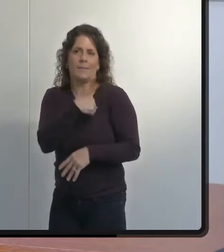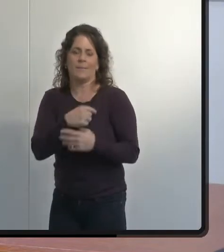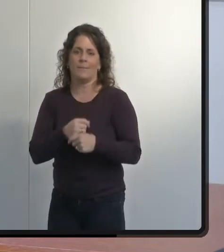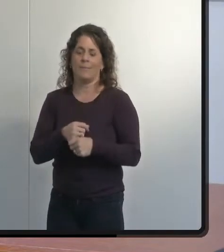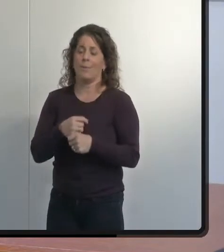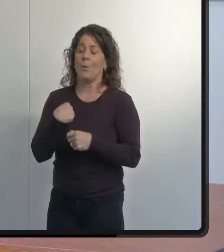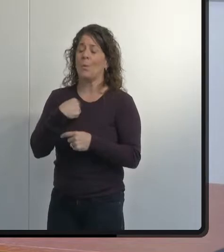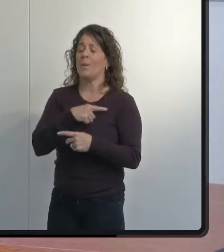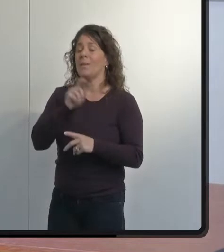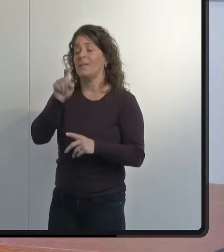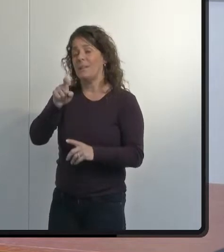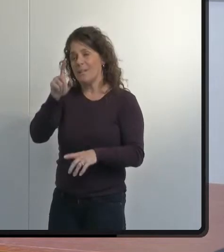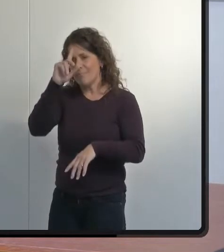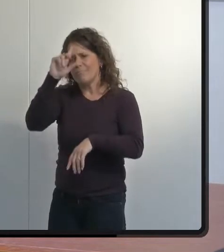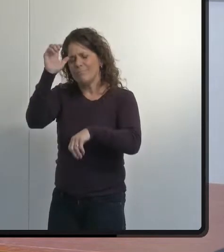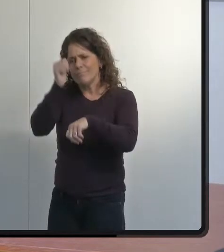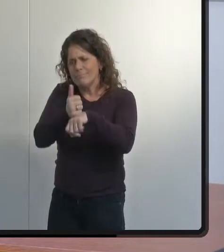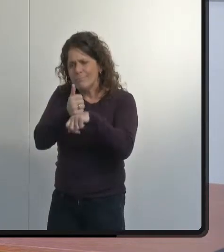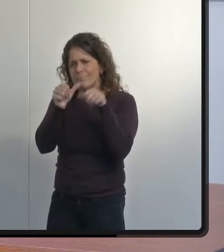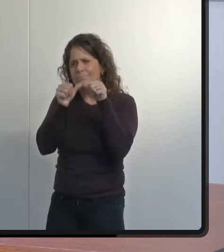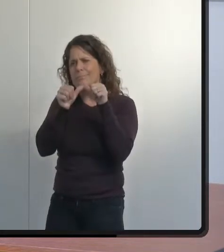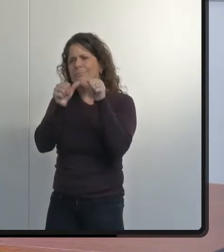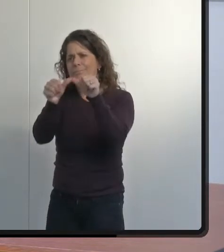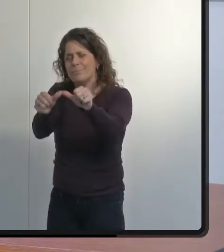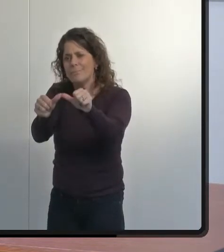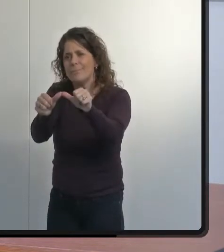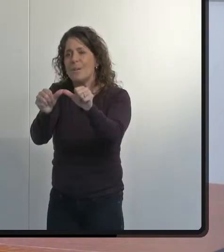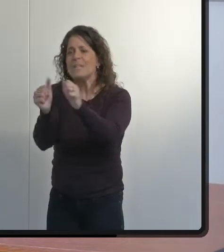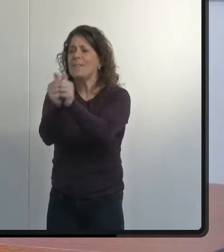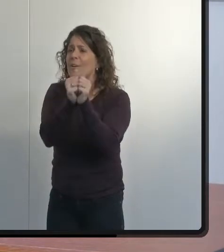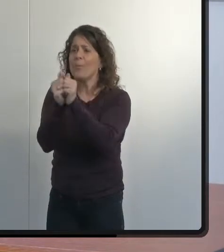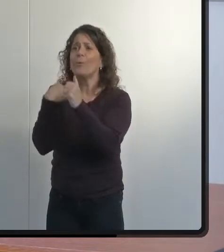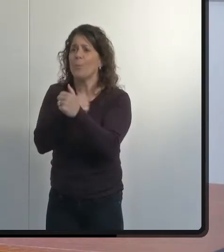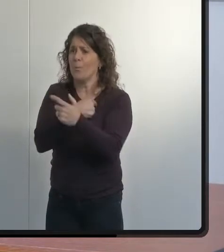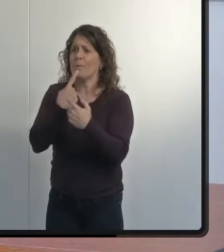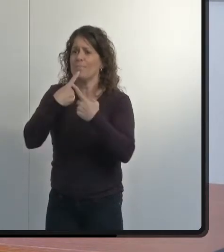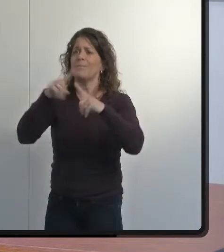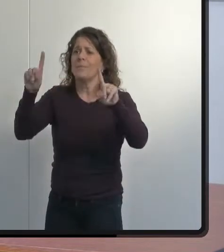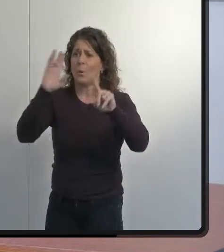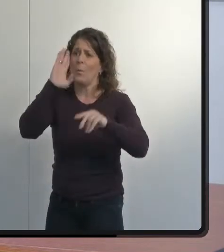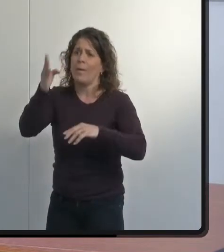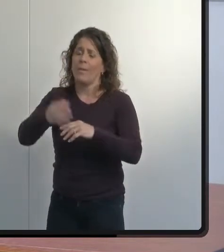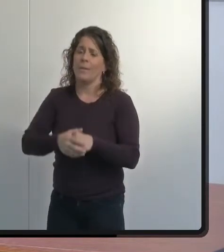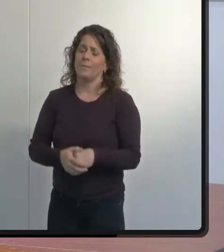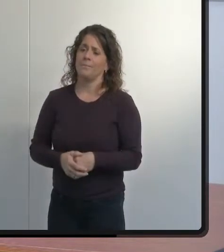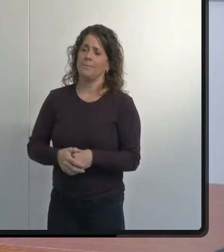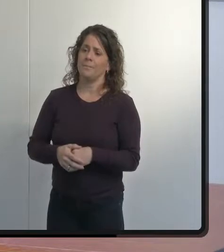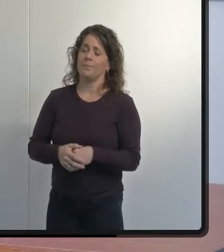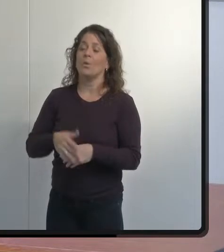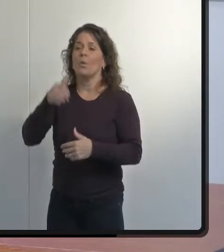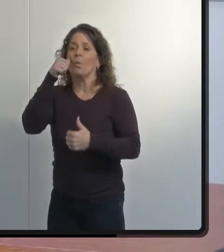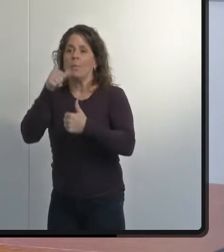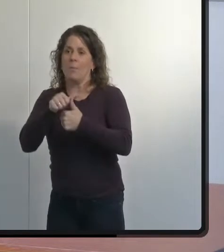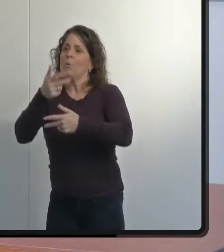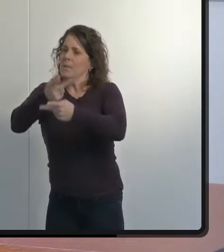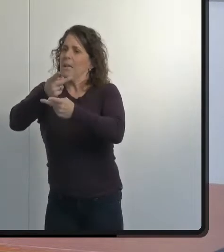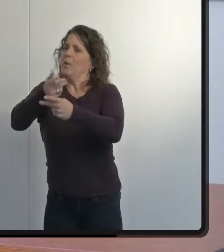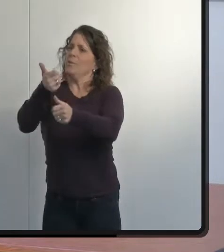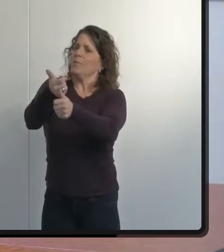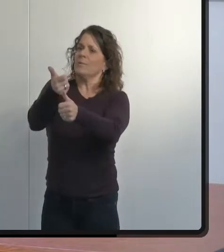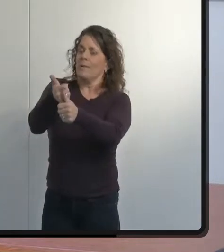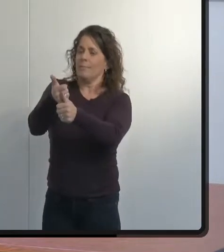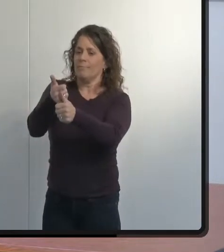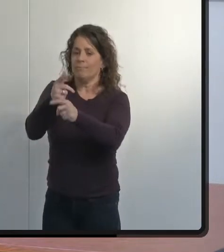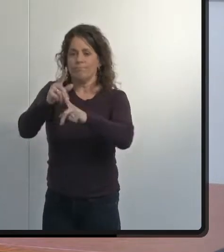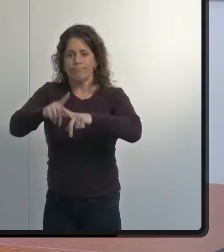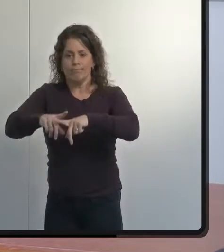stay the course, and together we can do this. Remember to take care of yourself, take